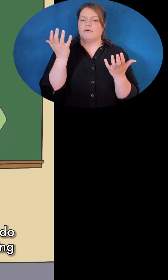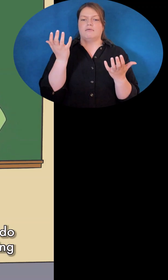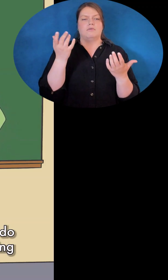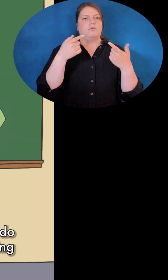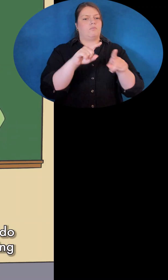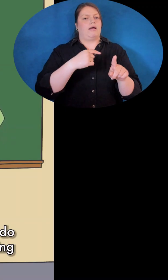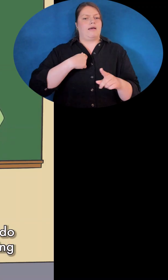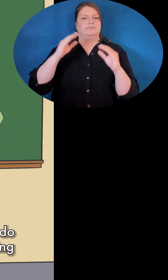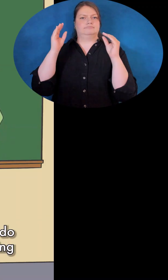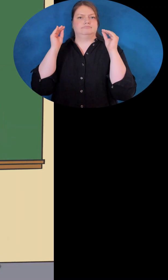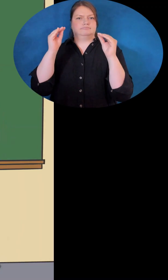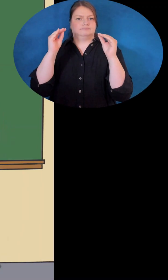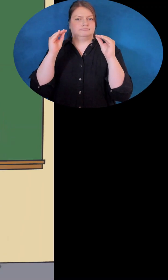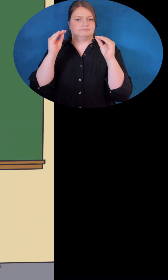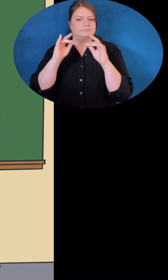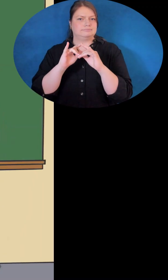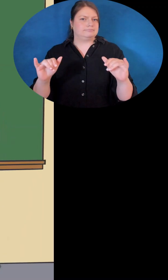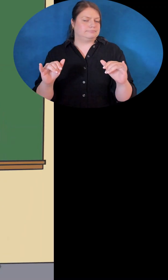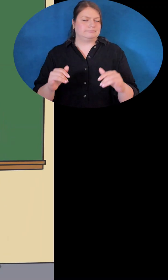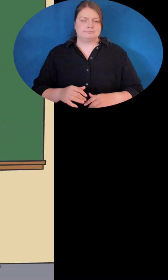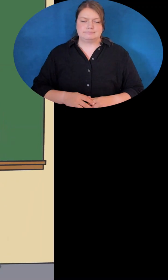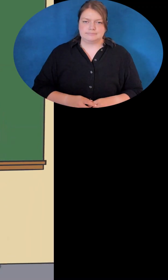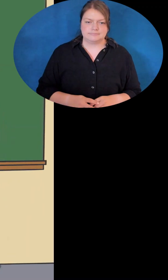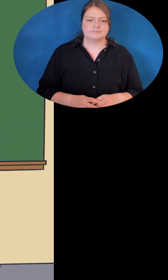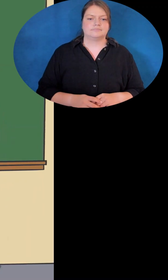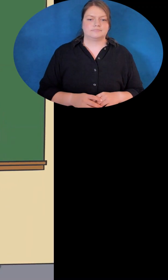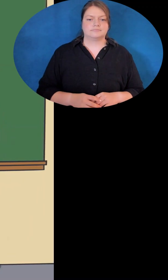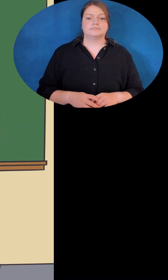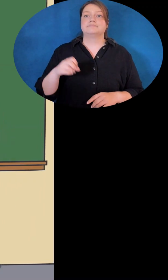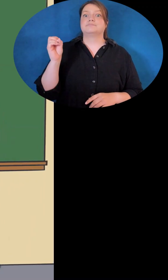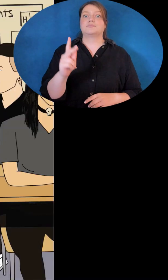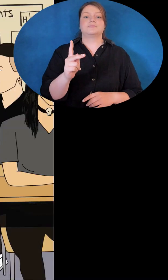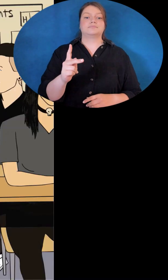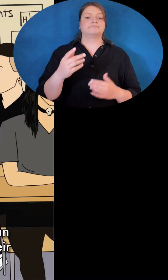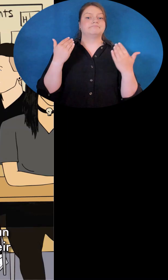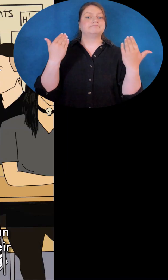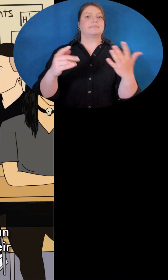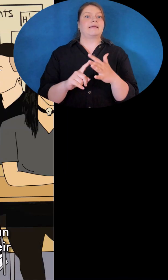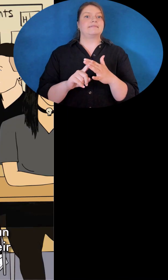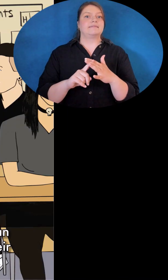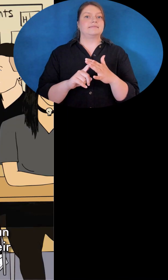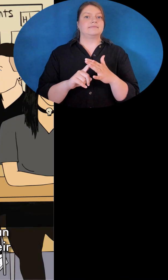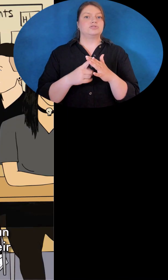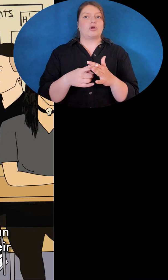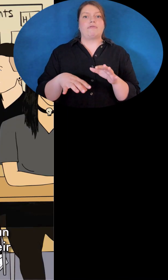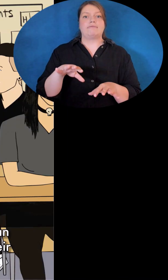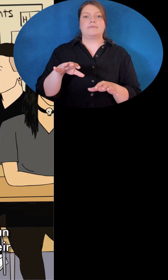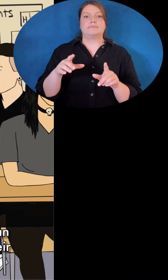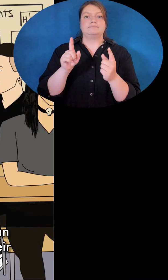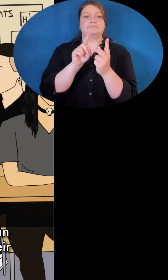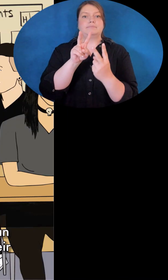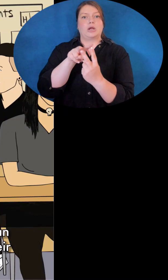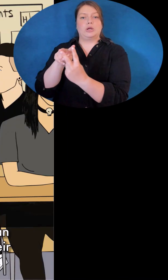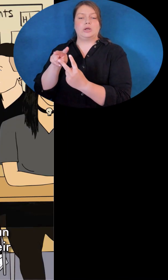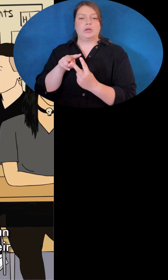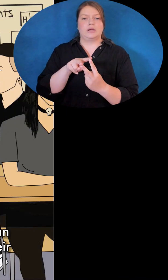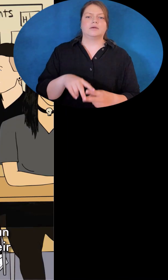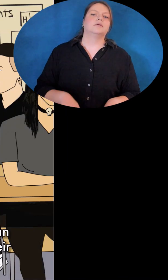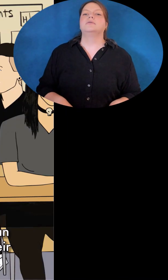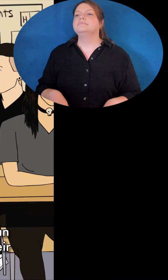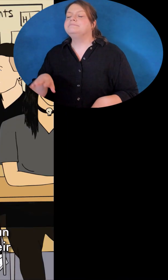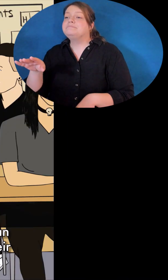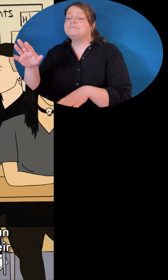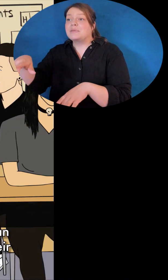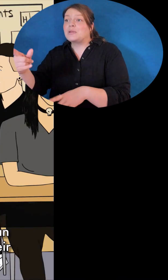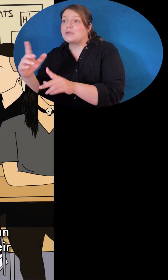instructions to the class. Okay, start finding your group. Hey, want to be in a group? Yeah, that's